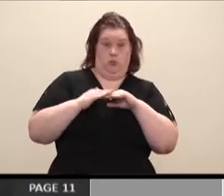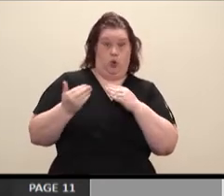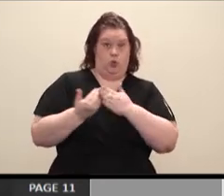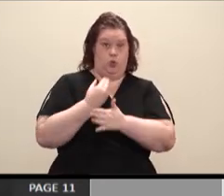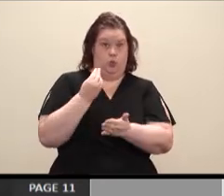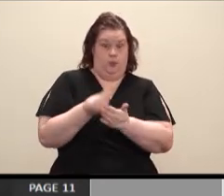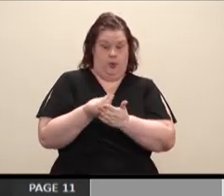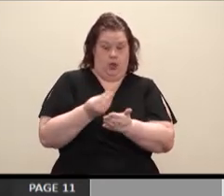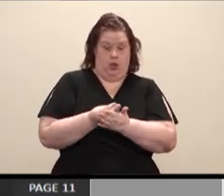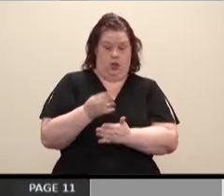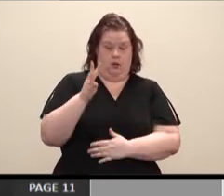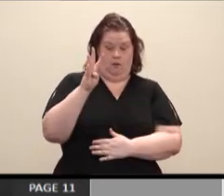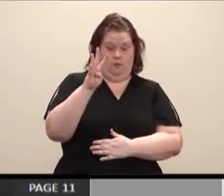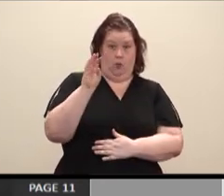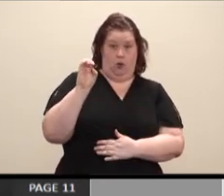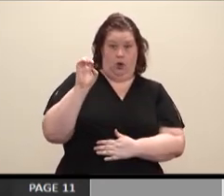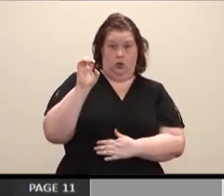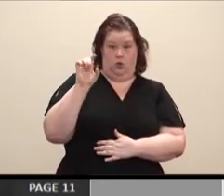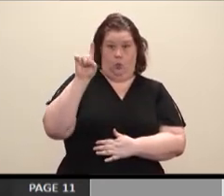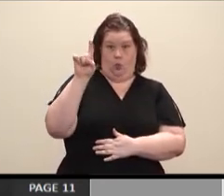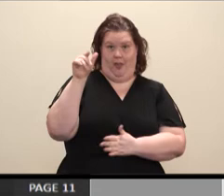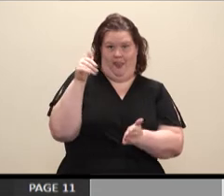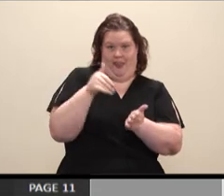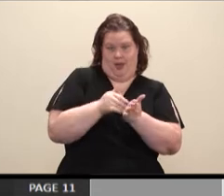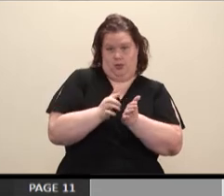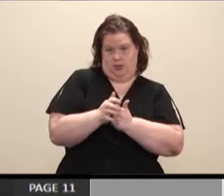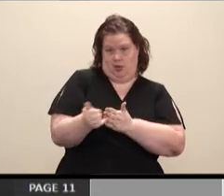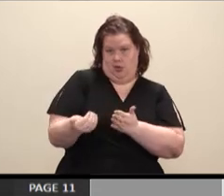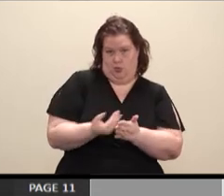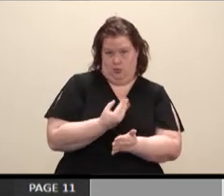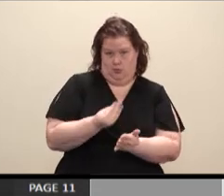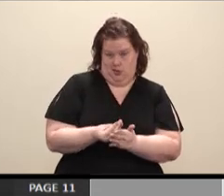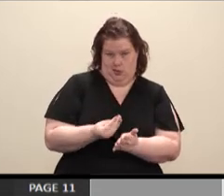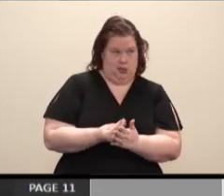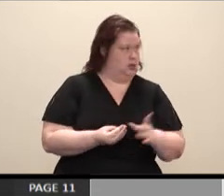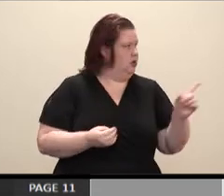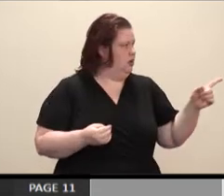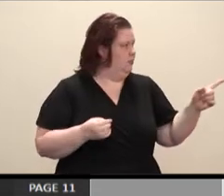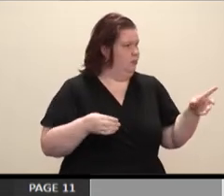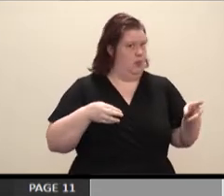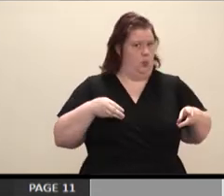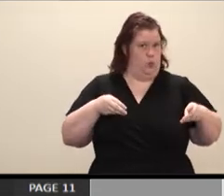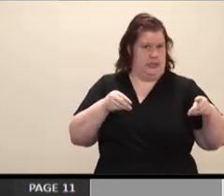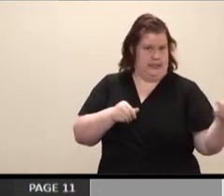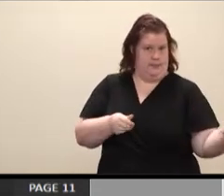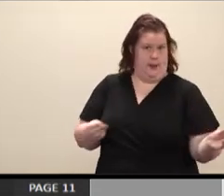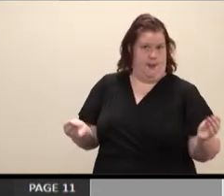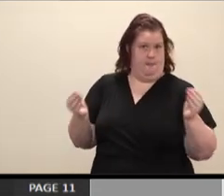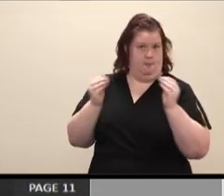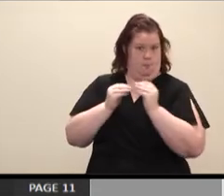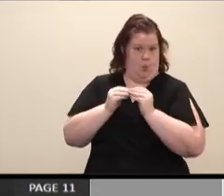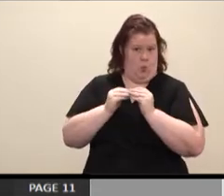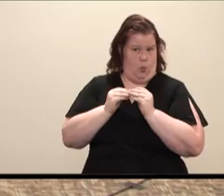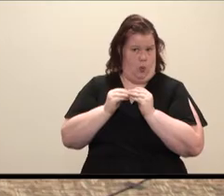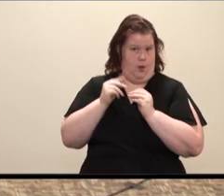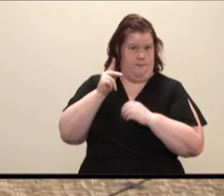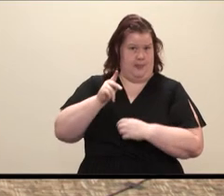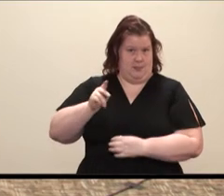money out of that ESSER I funding. But we spent more on